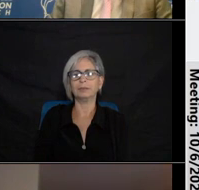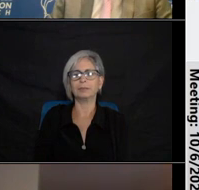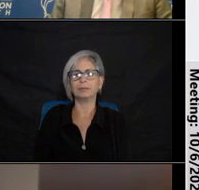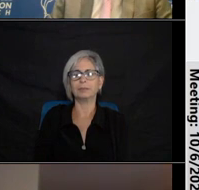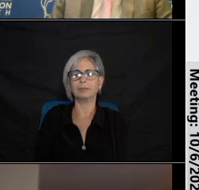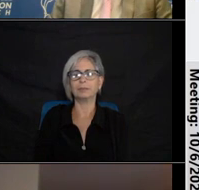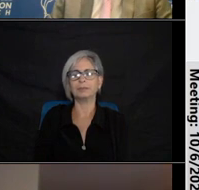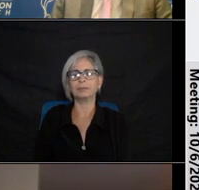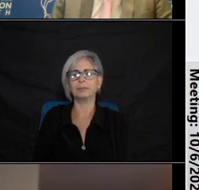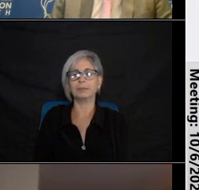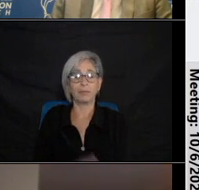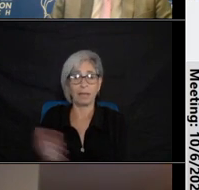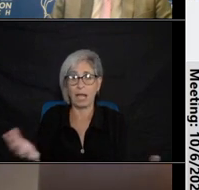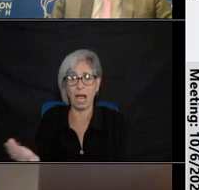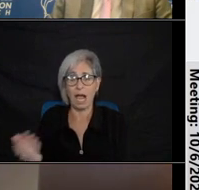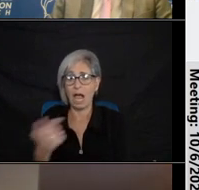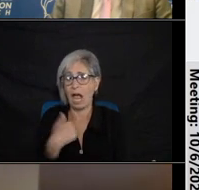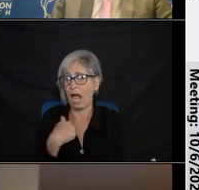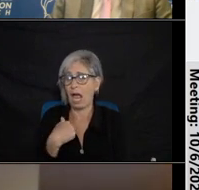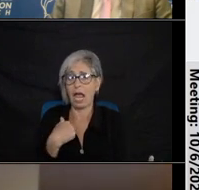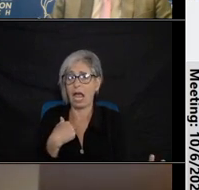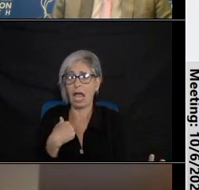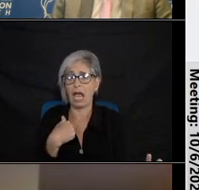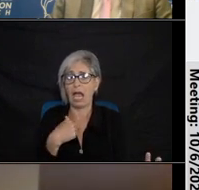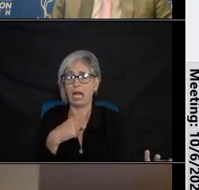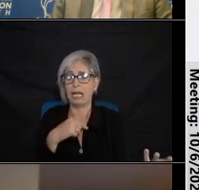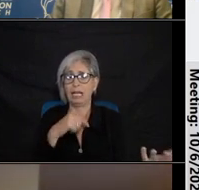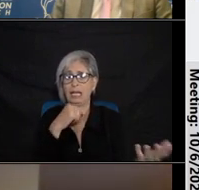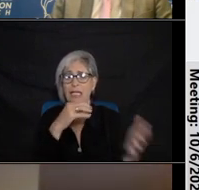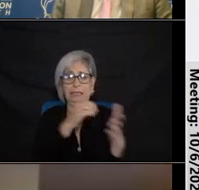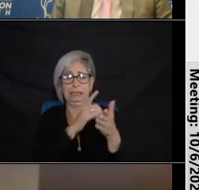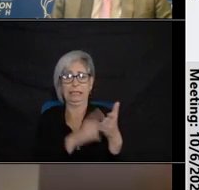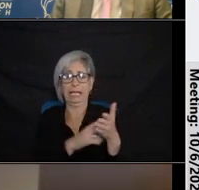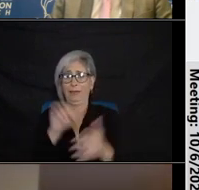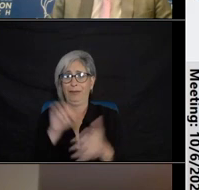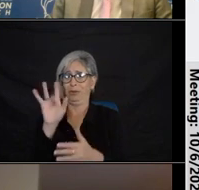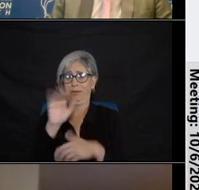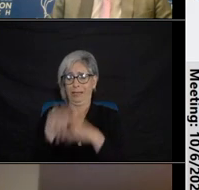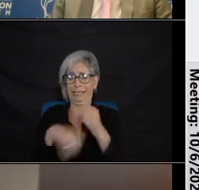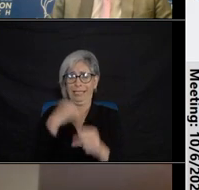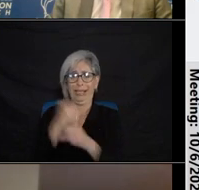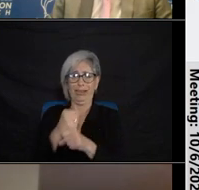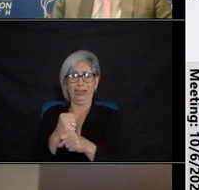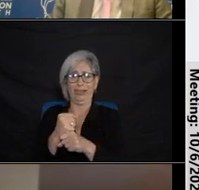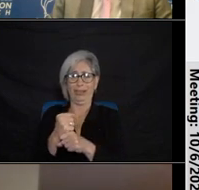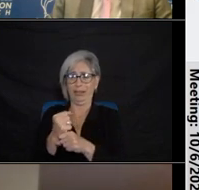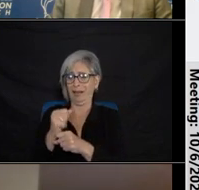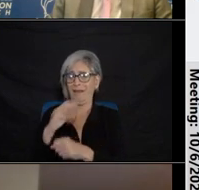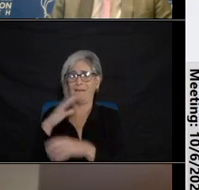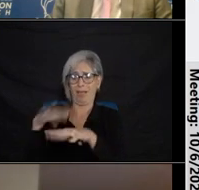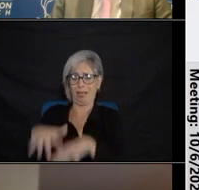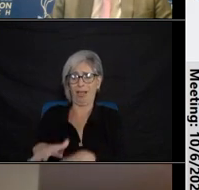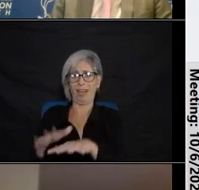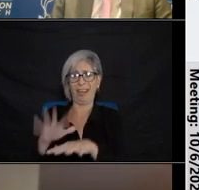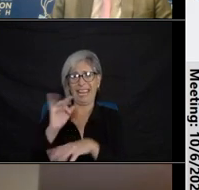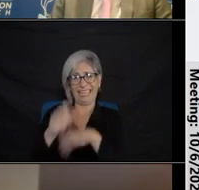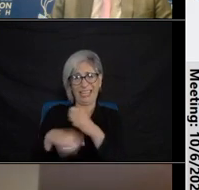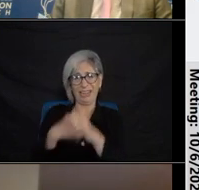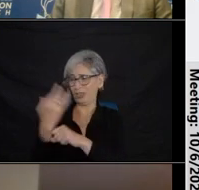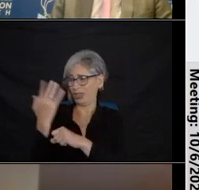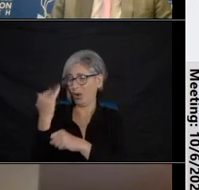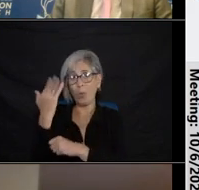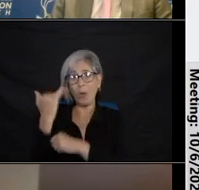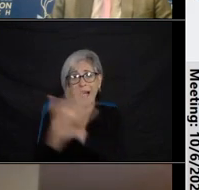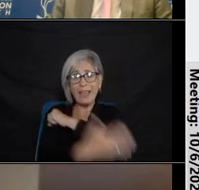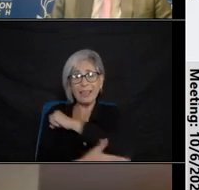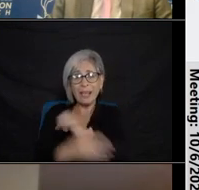hey, I only designed this to the 25-year floodplain back in the day, 8 years ago, because the county